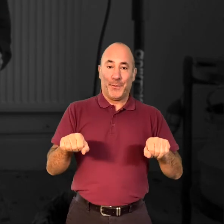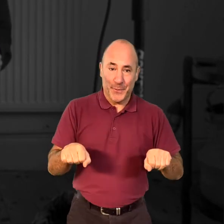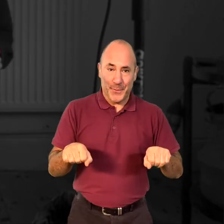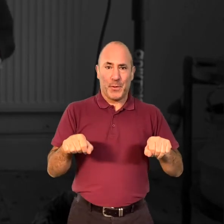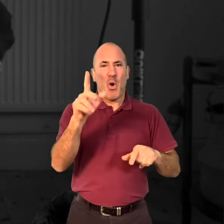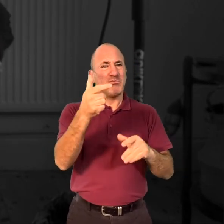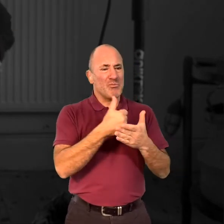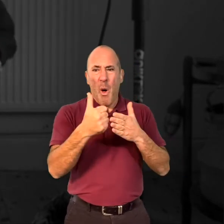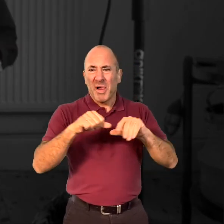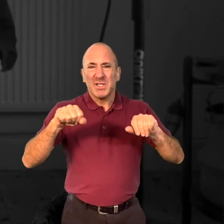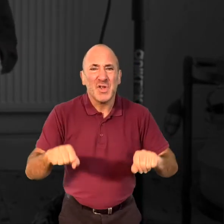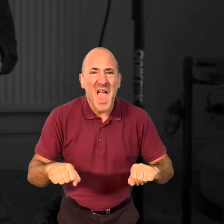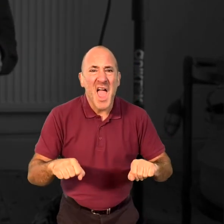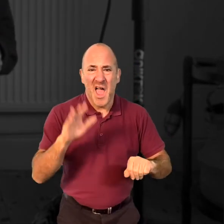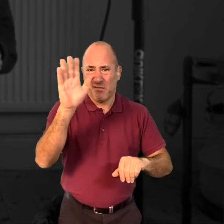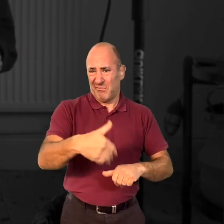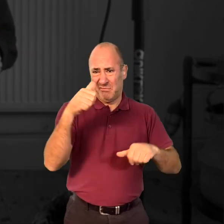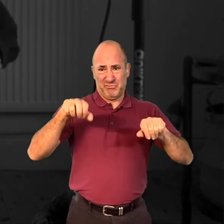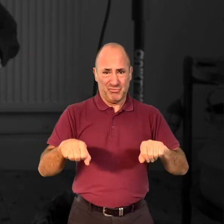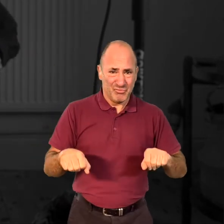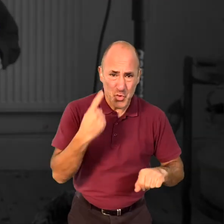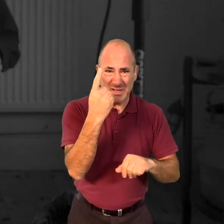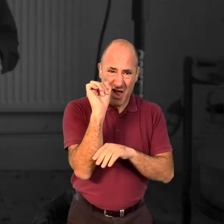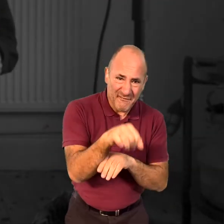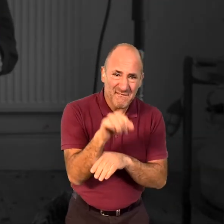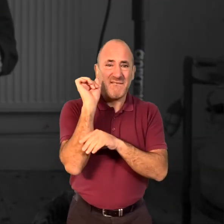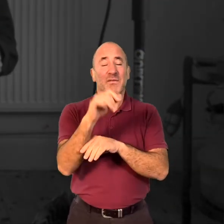chair, you can do some moving forwards and backwards.